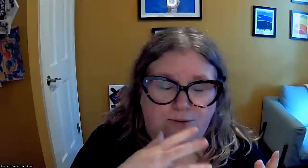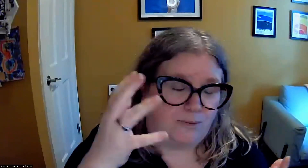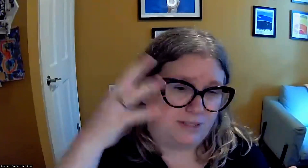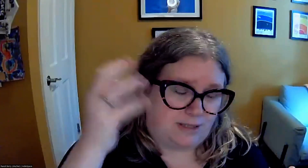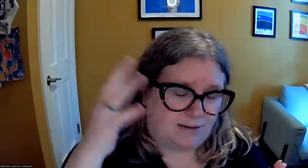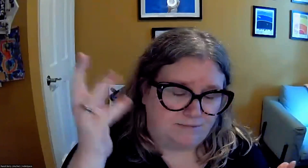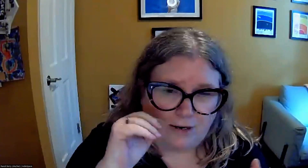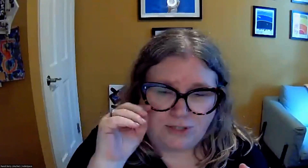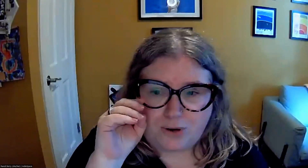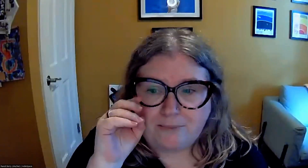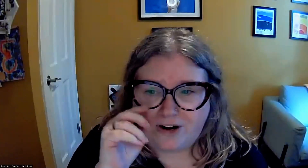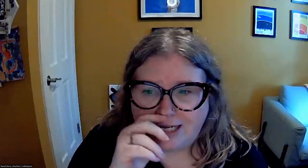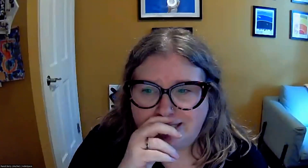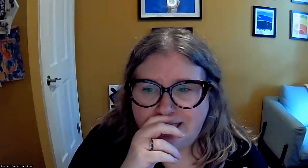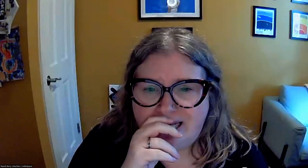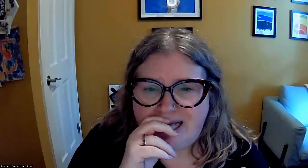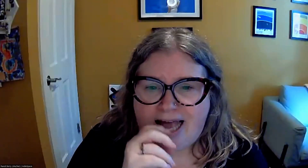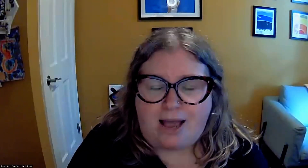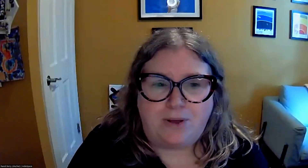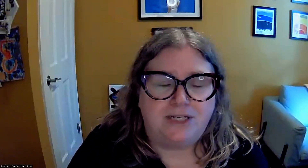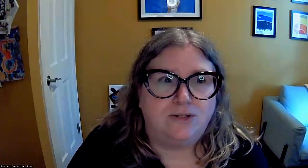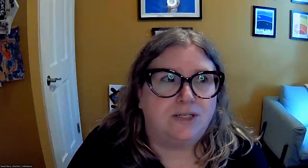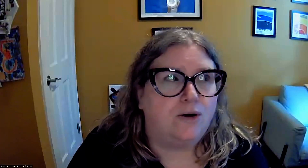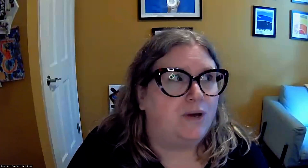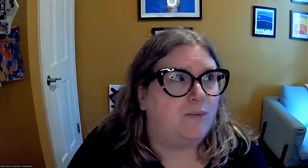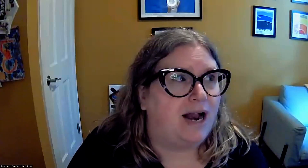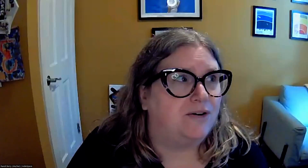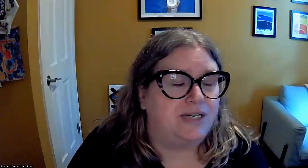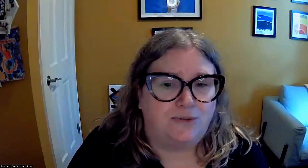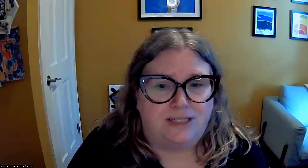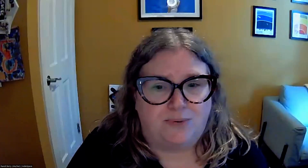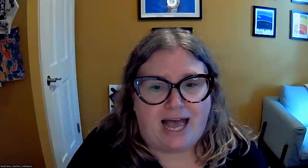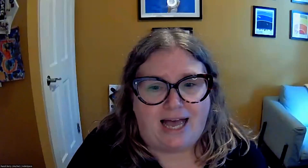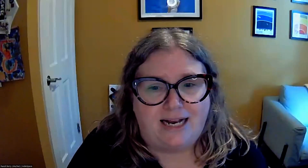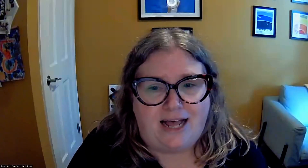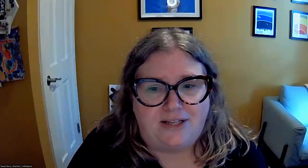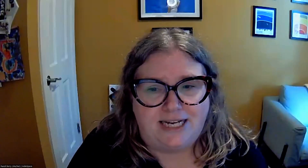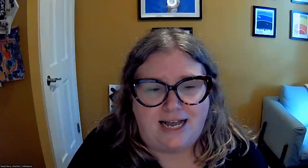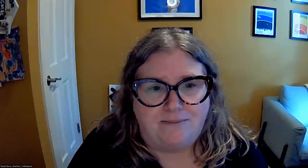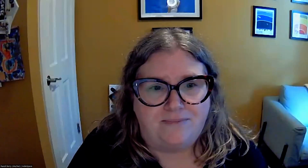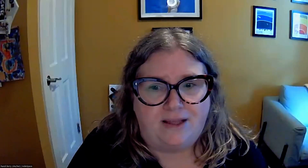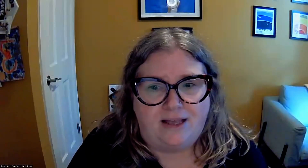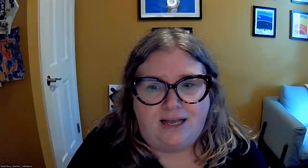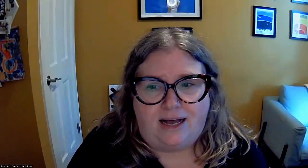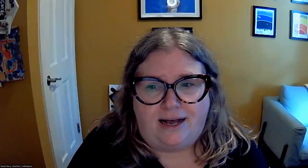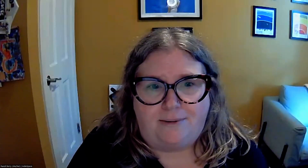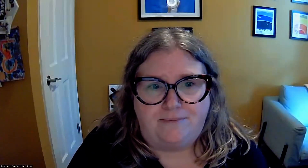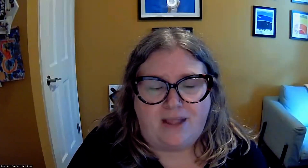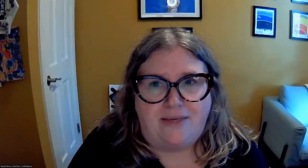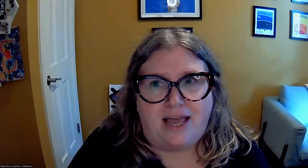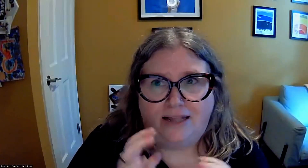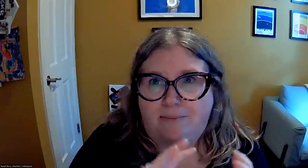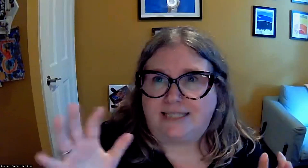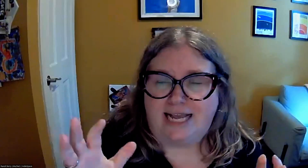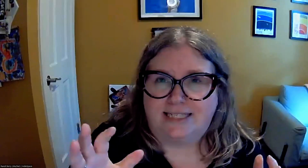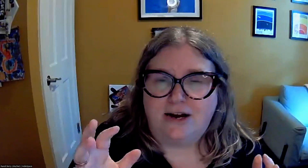sudden need arised or was like, you know, showed up for us. And we would do so with whatever resources we had at the time.